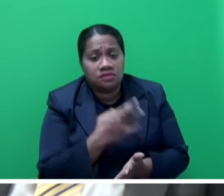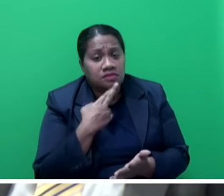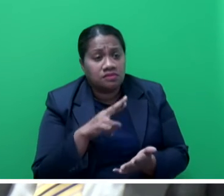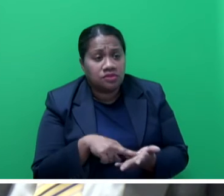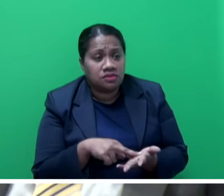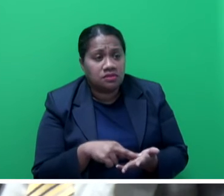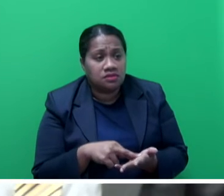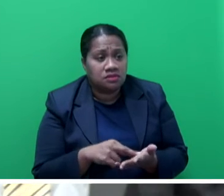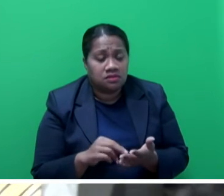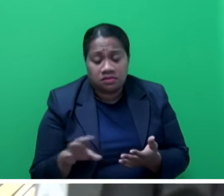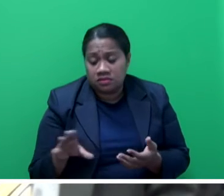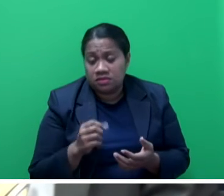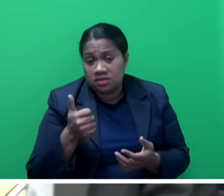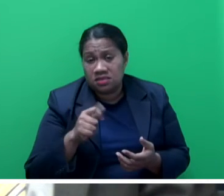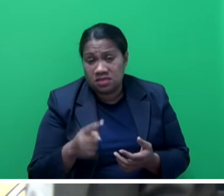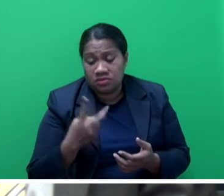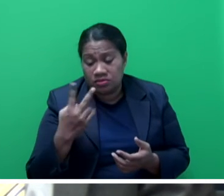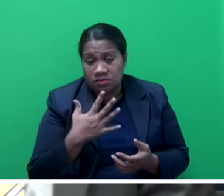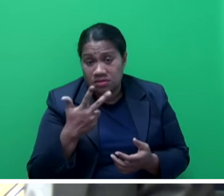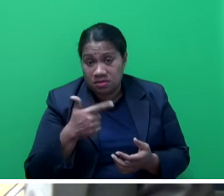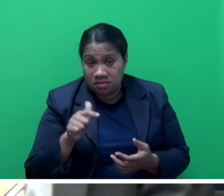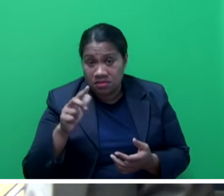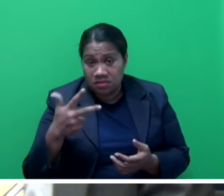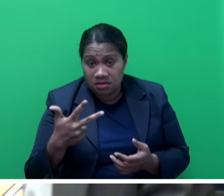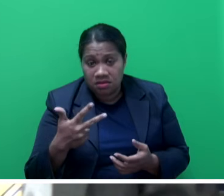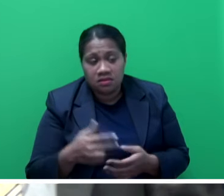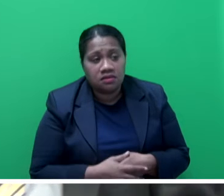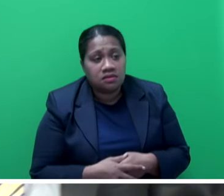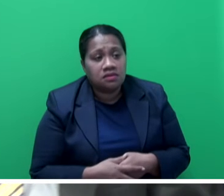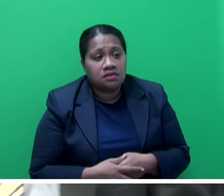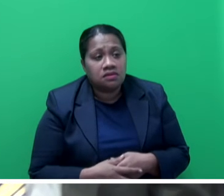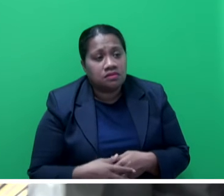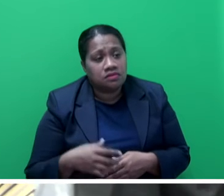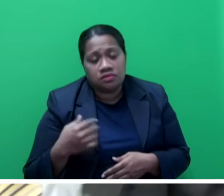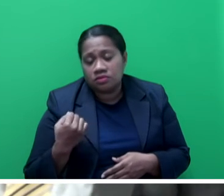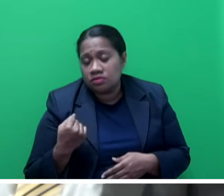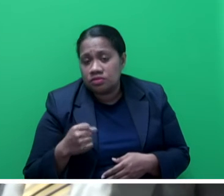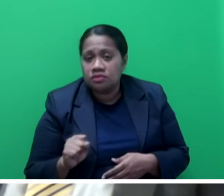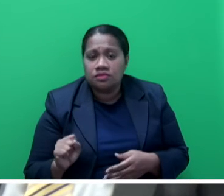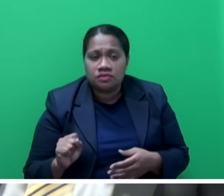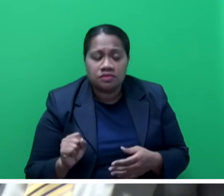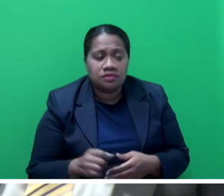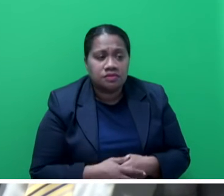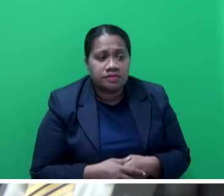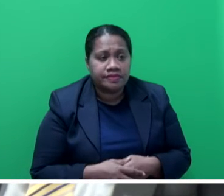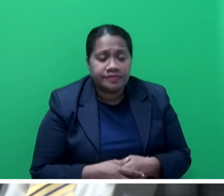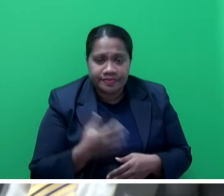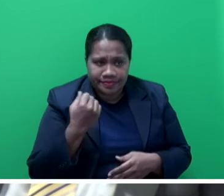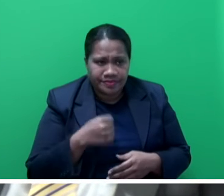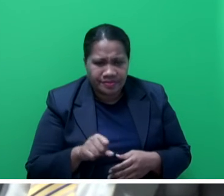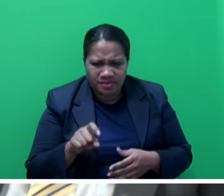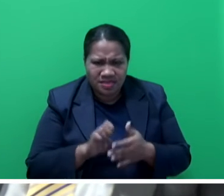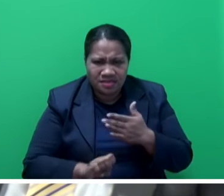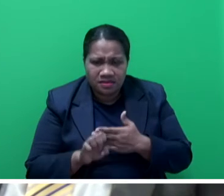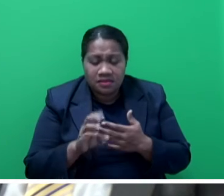of the 6,278, there were no adverse events following immunization. Some individuals developed